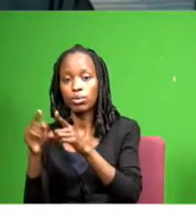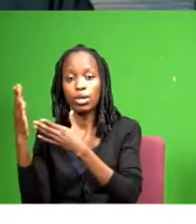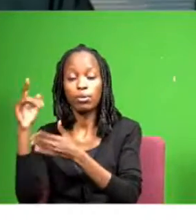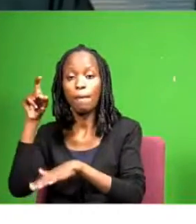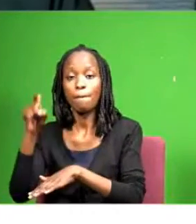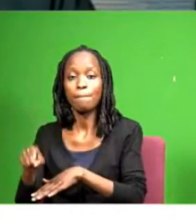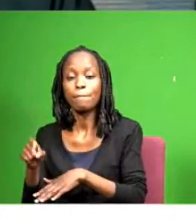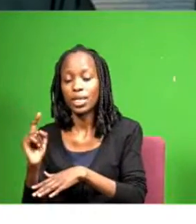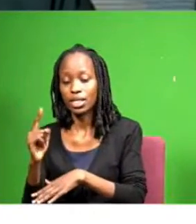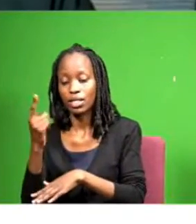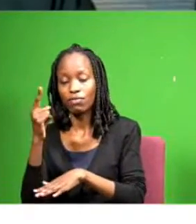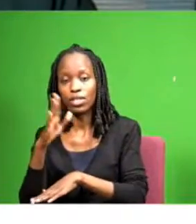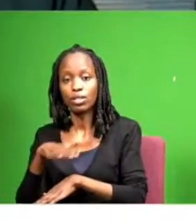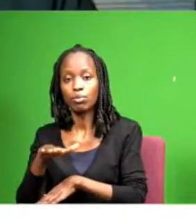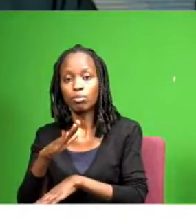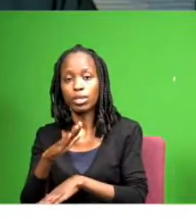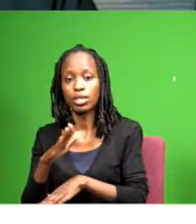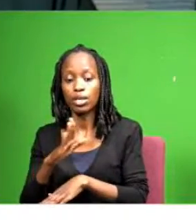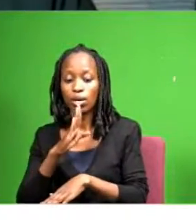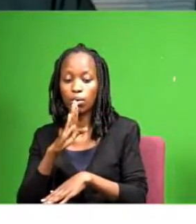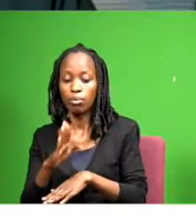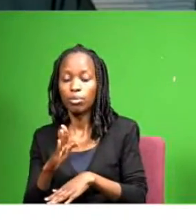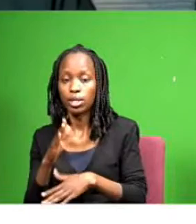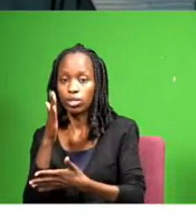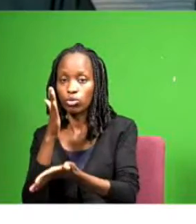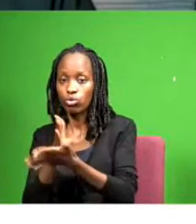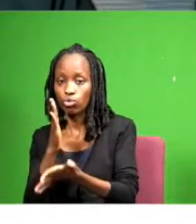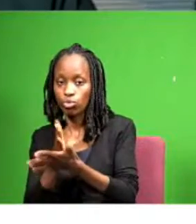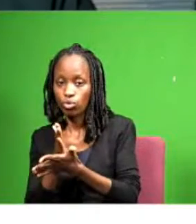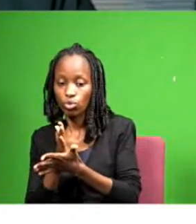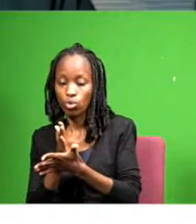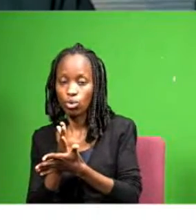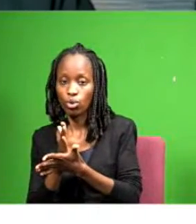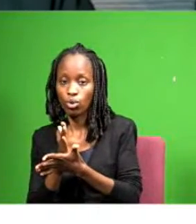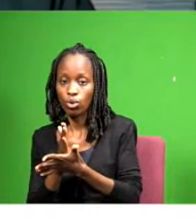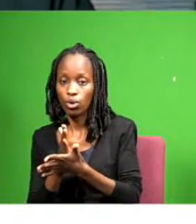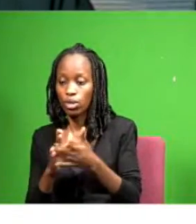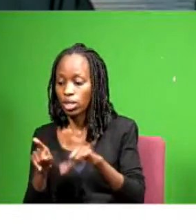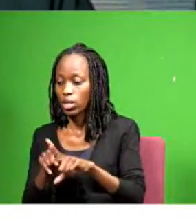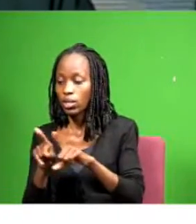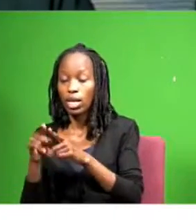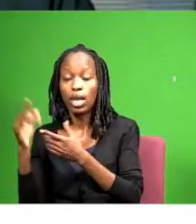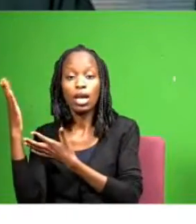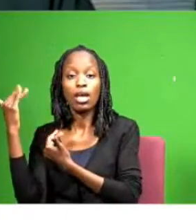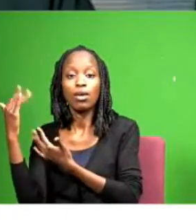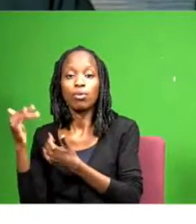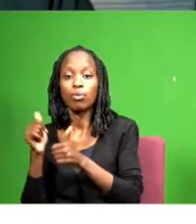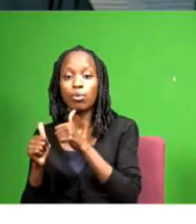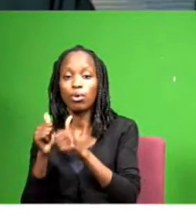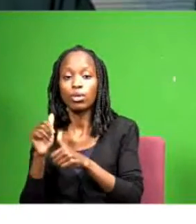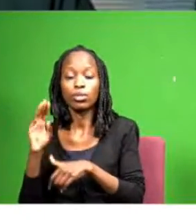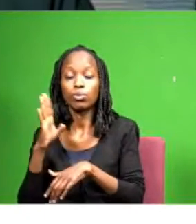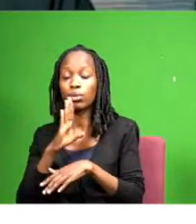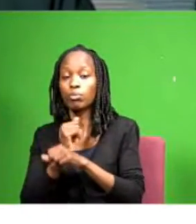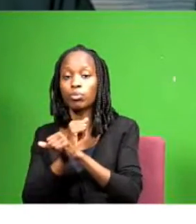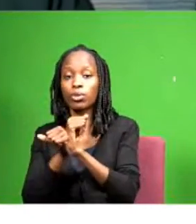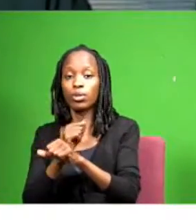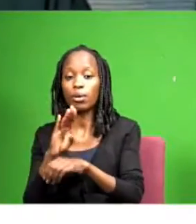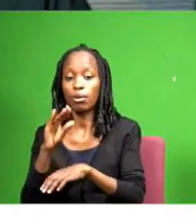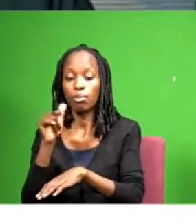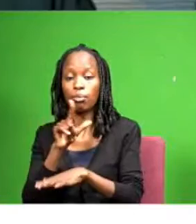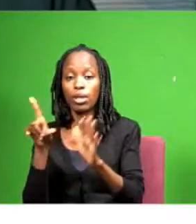must in the first place be legitimate in the sense of an expectation which will be protected by